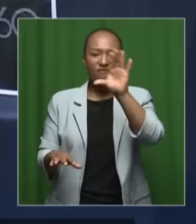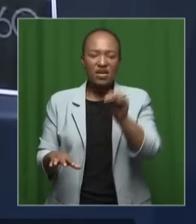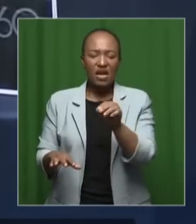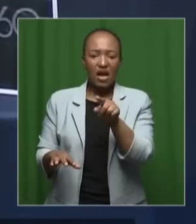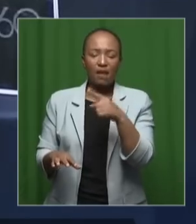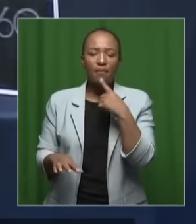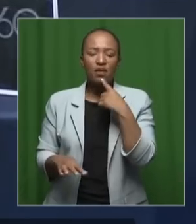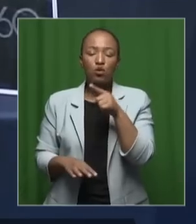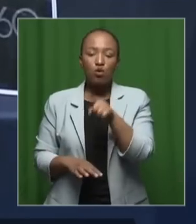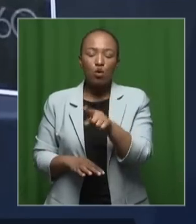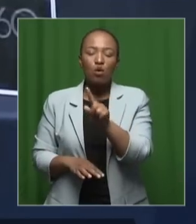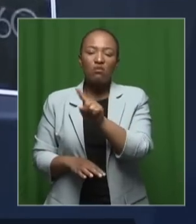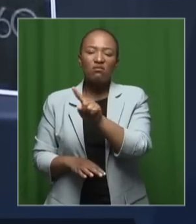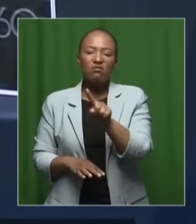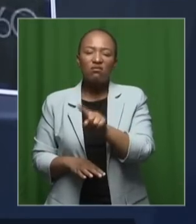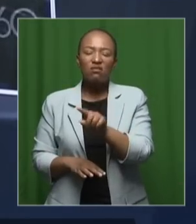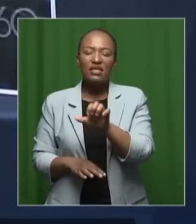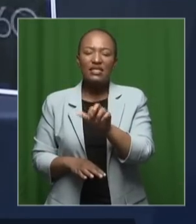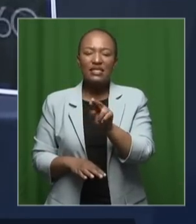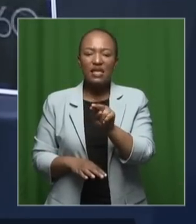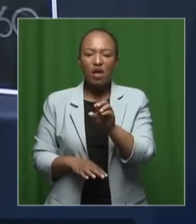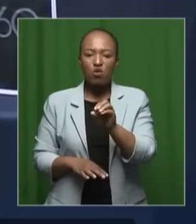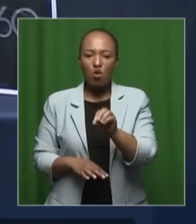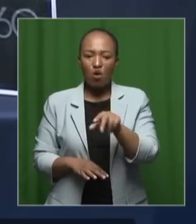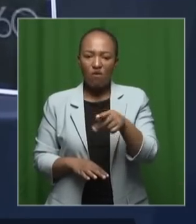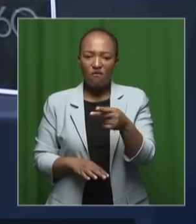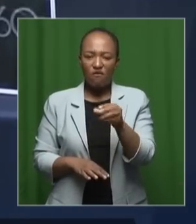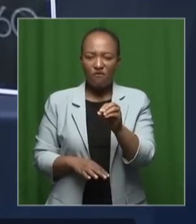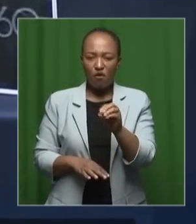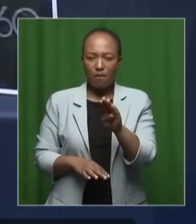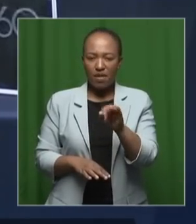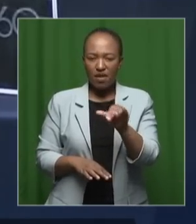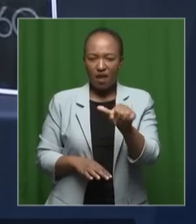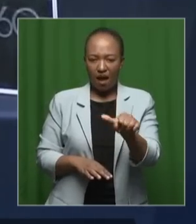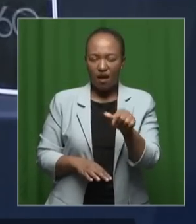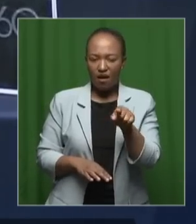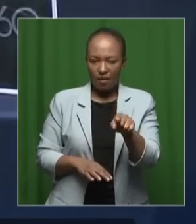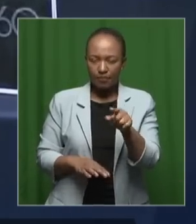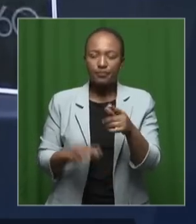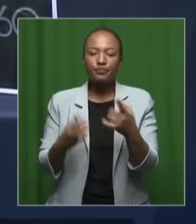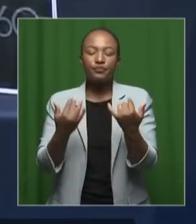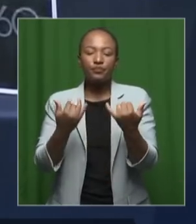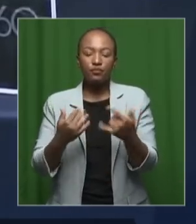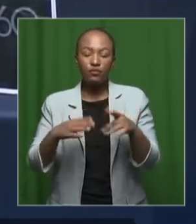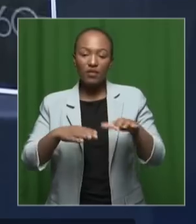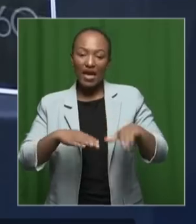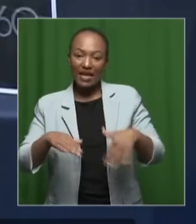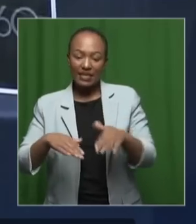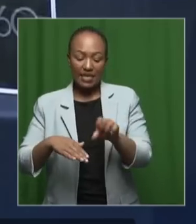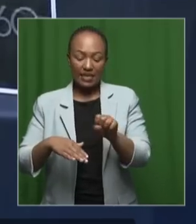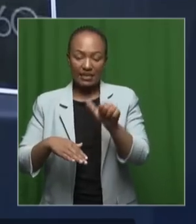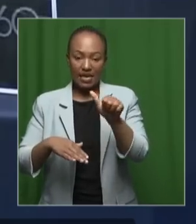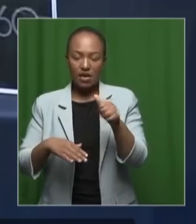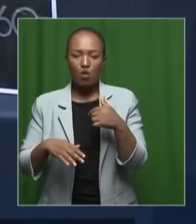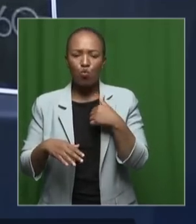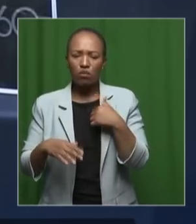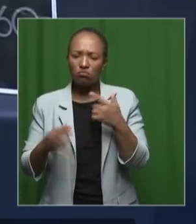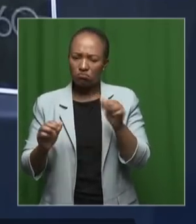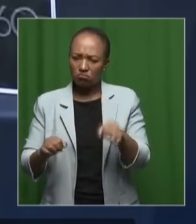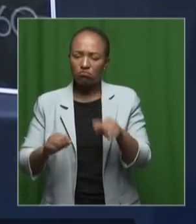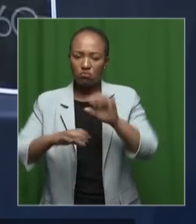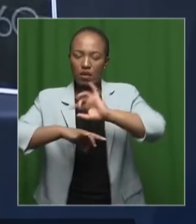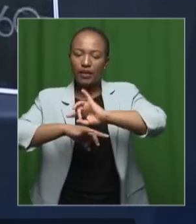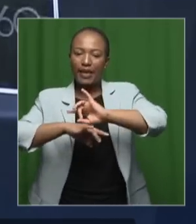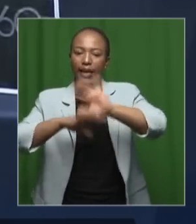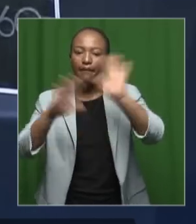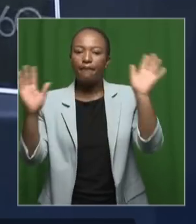an issue in this election, which is something that we must celebrate as South Africans. As ActionSA, we are very clear